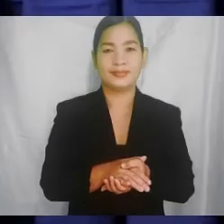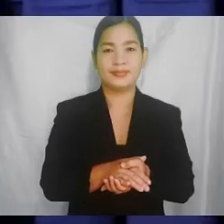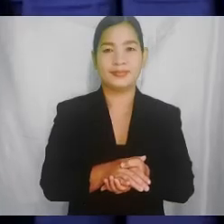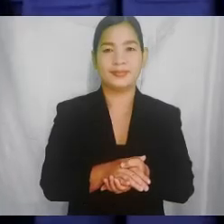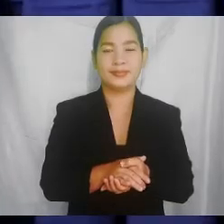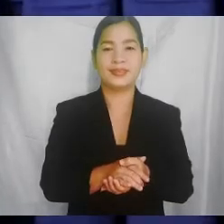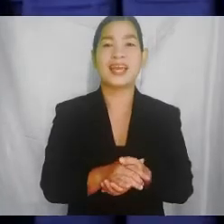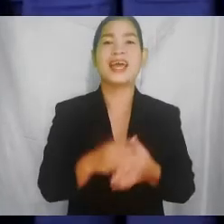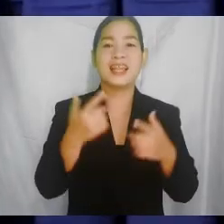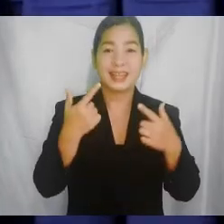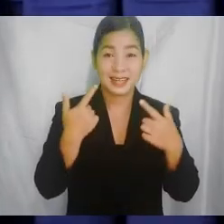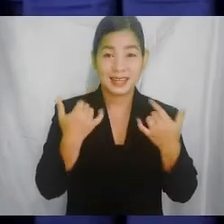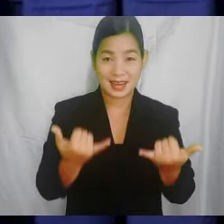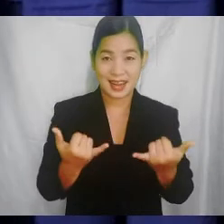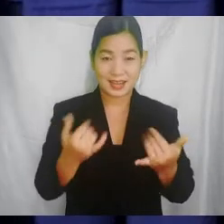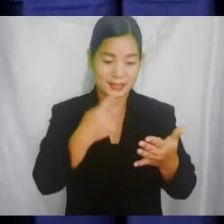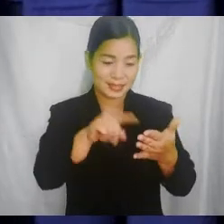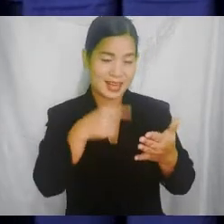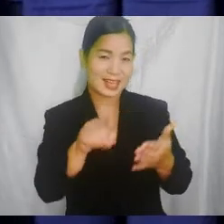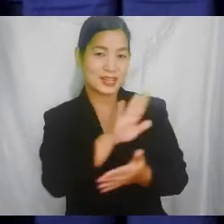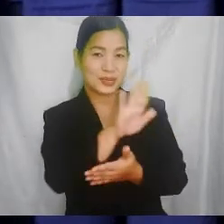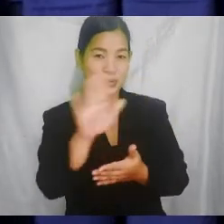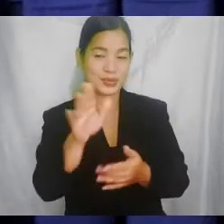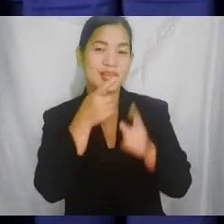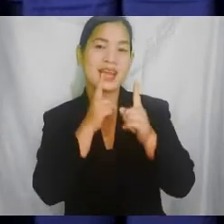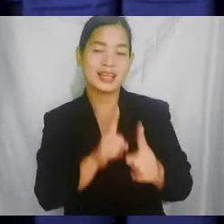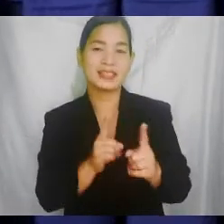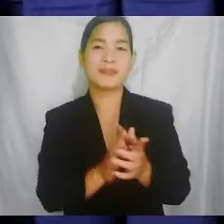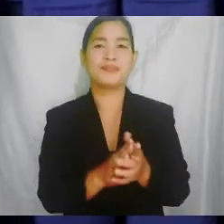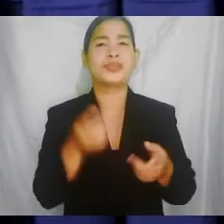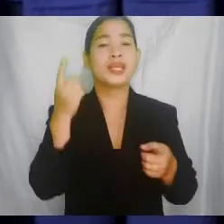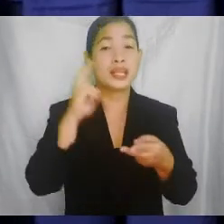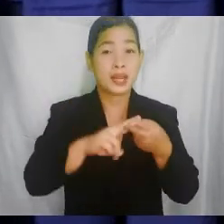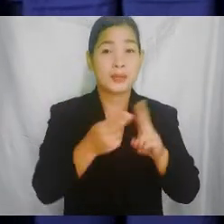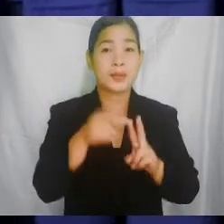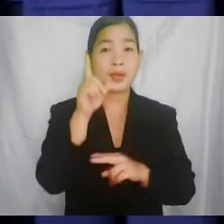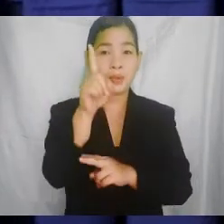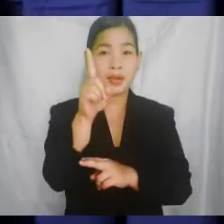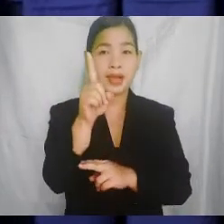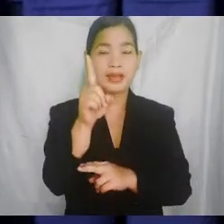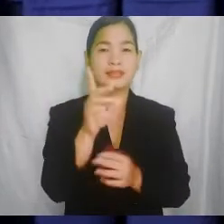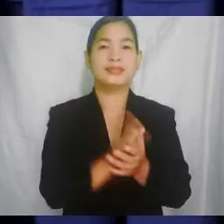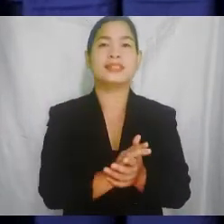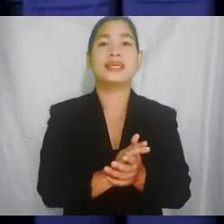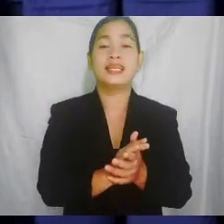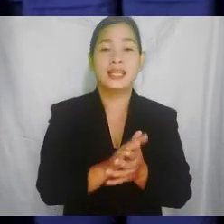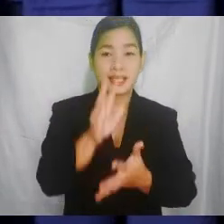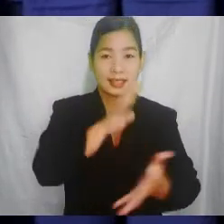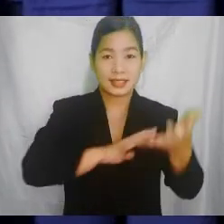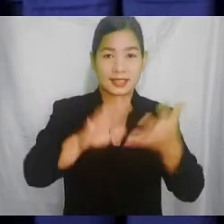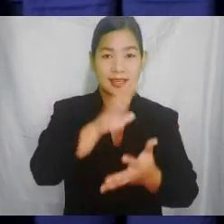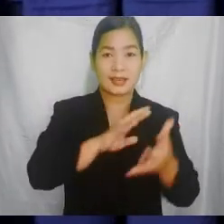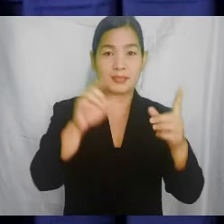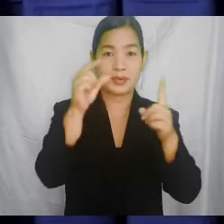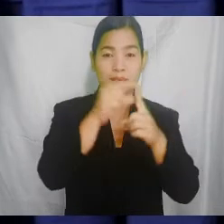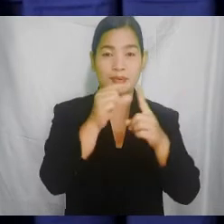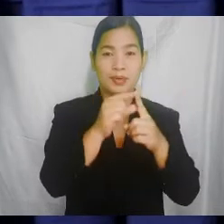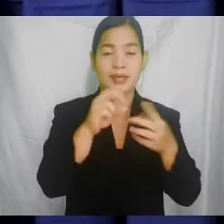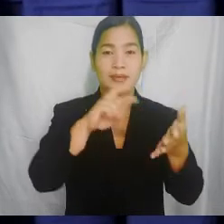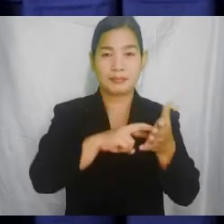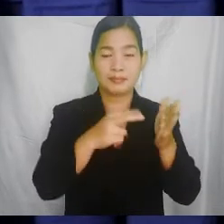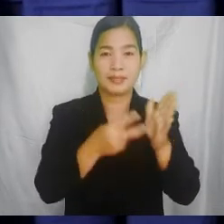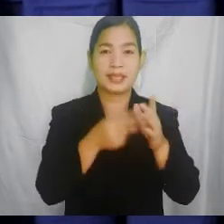Let us check now your answers. For number 1, the scrambled word points to the tube on the upper part